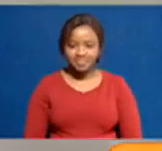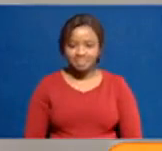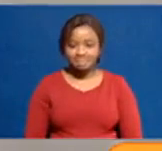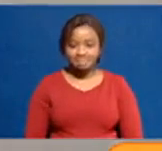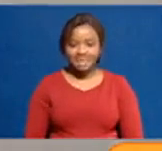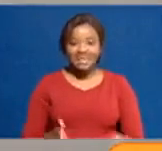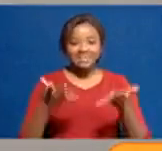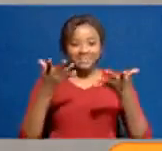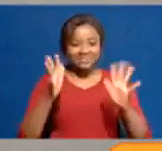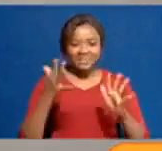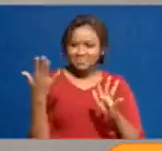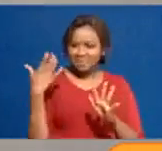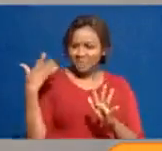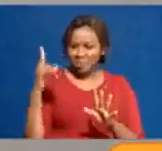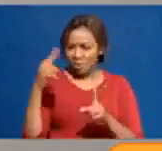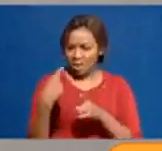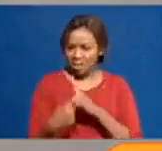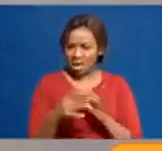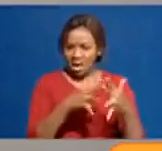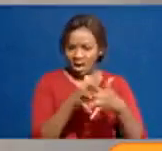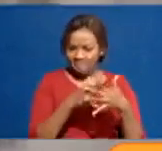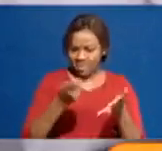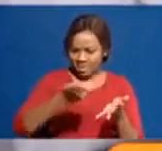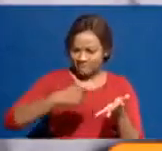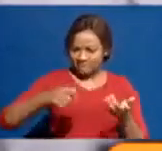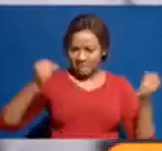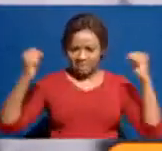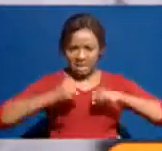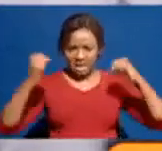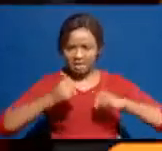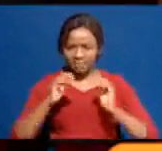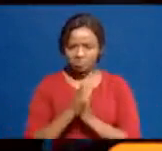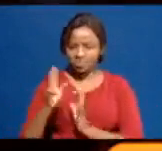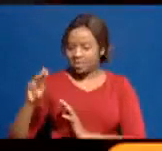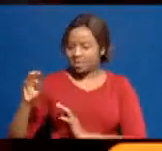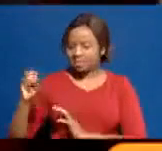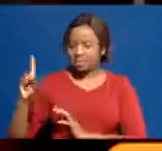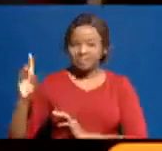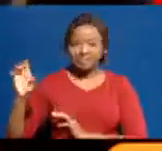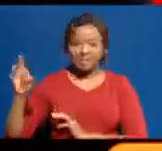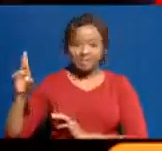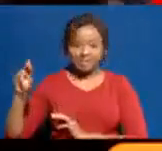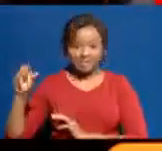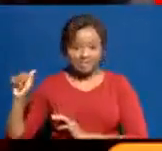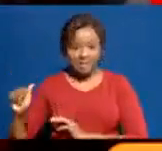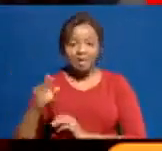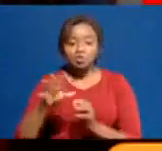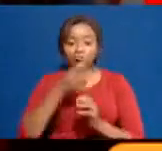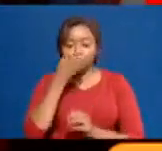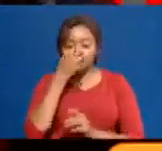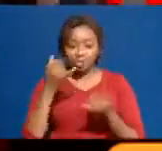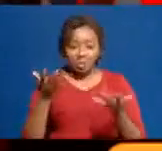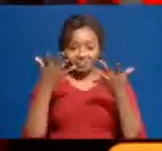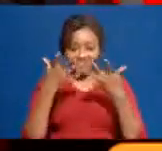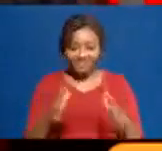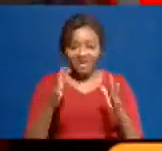1 year after Kenya entered into a deal with the United States pharmaceutical company Moderna, President William Ruto has announced the